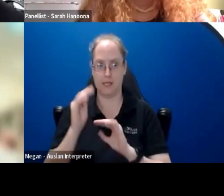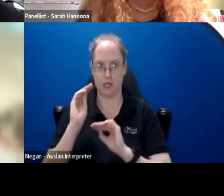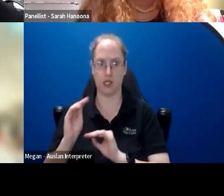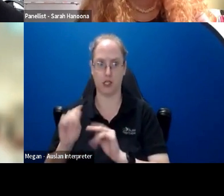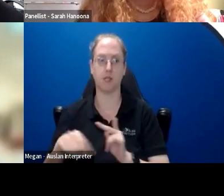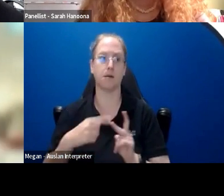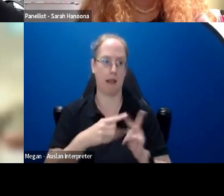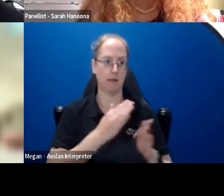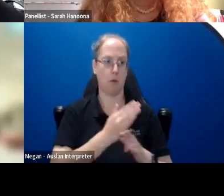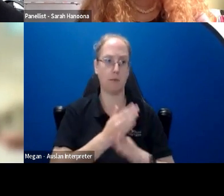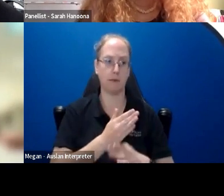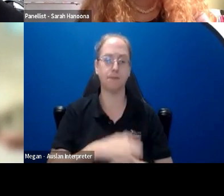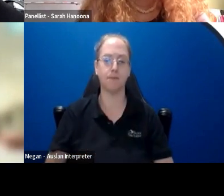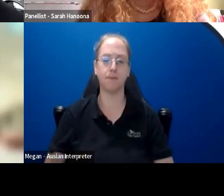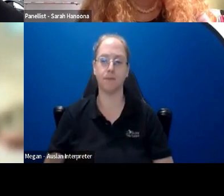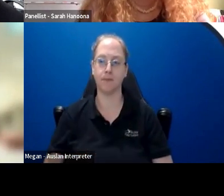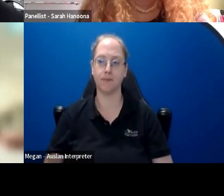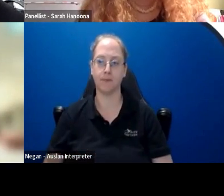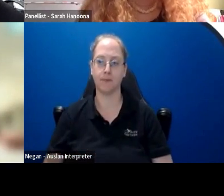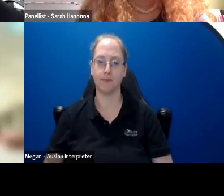and employment.